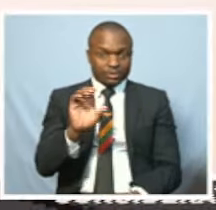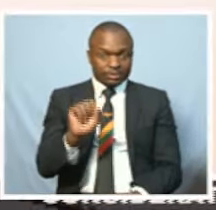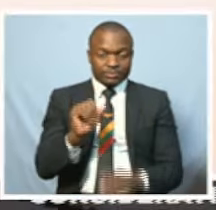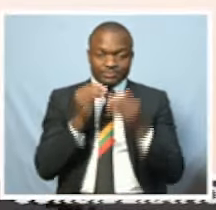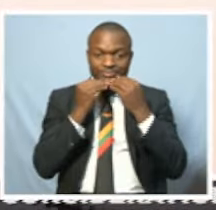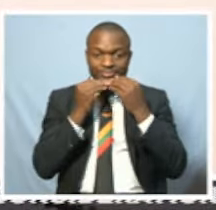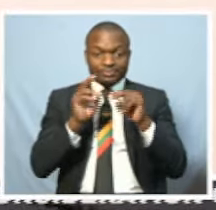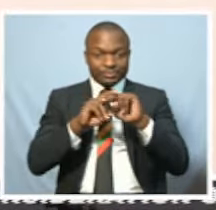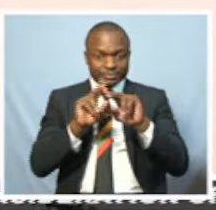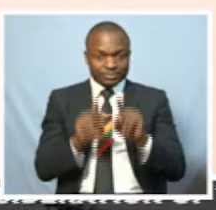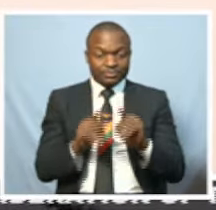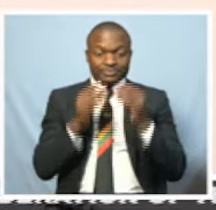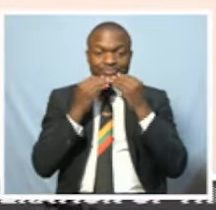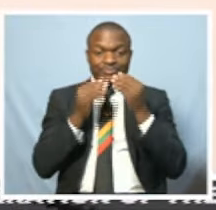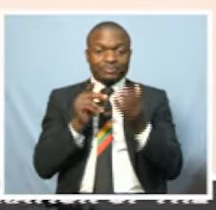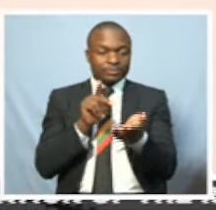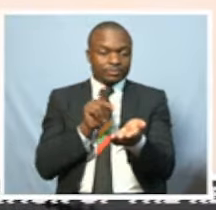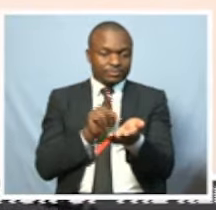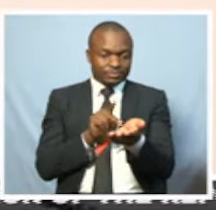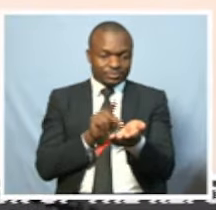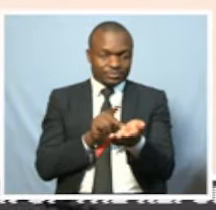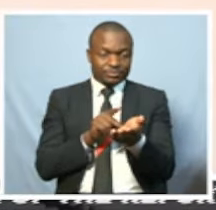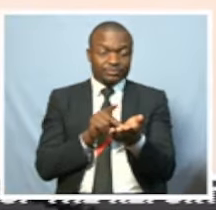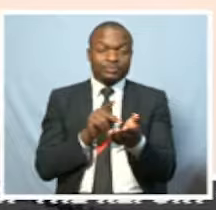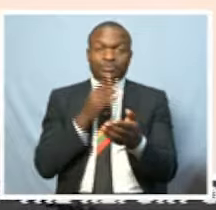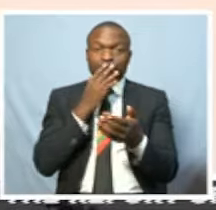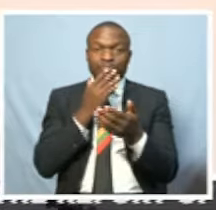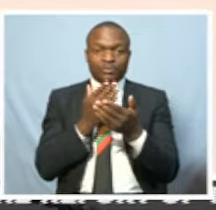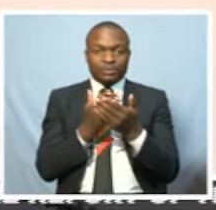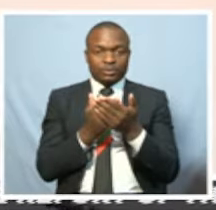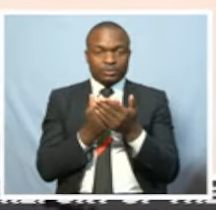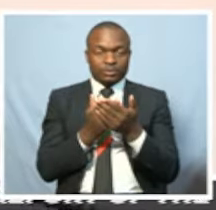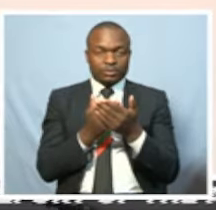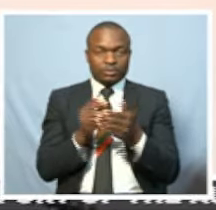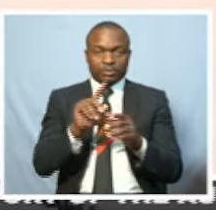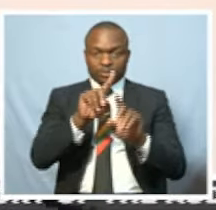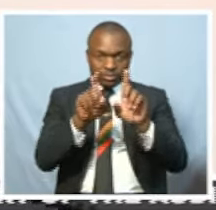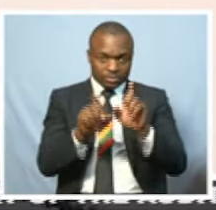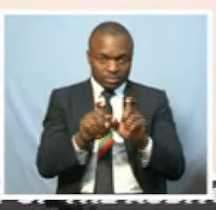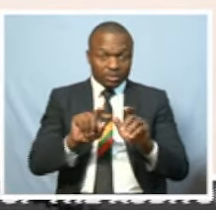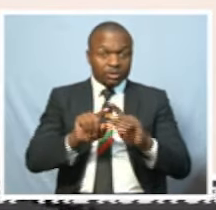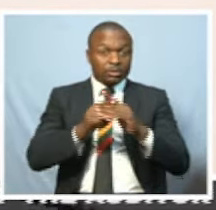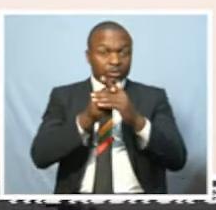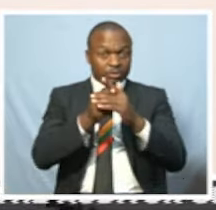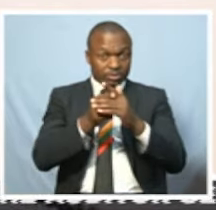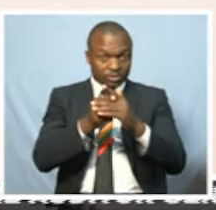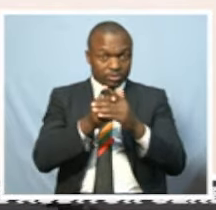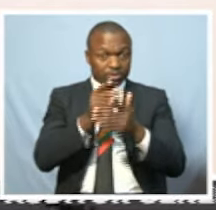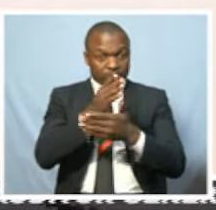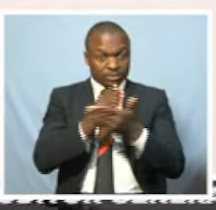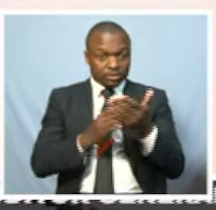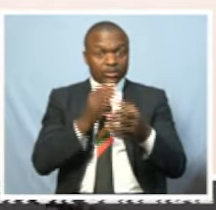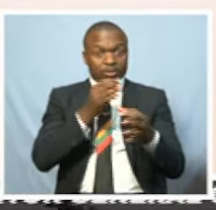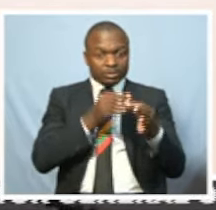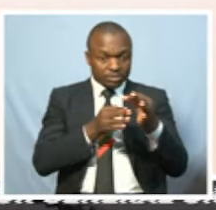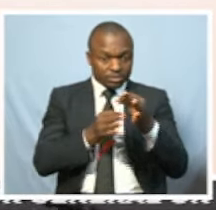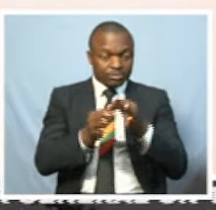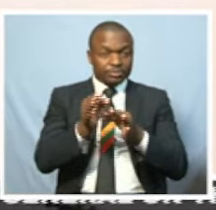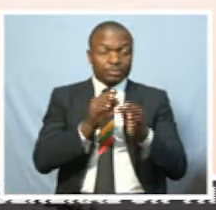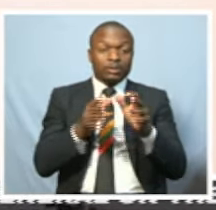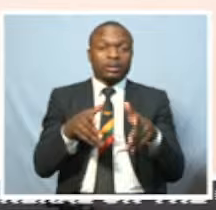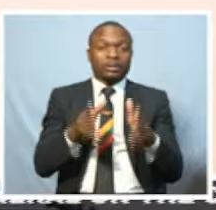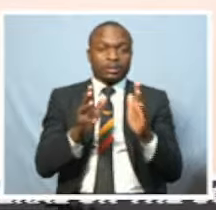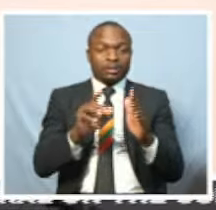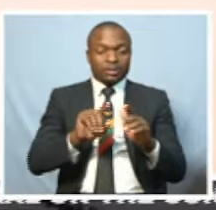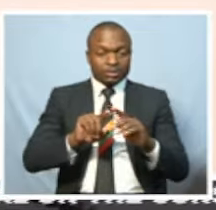thank you, Chair, and thank you, Doctor, for the very good analysis. Maybe to start, since there's some clarification to be made, allow me